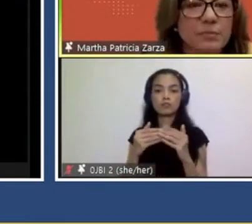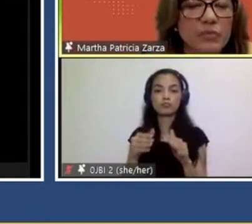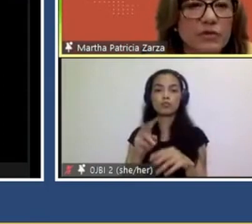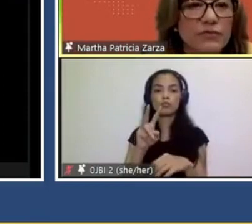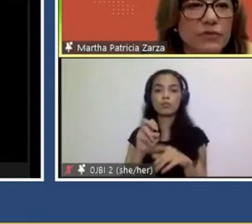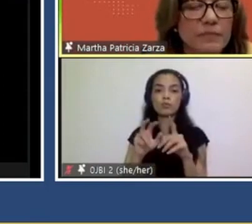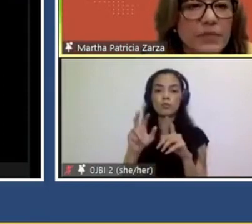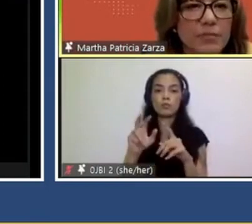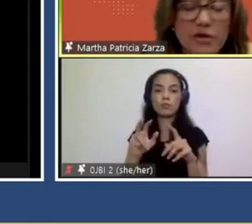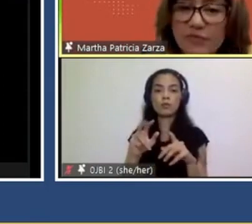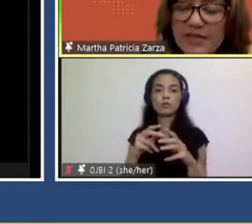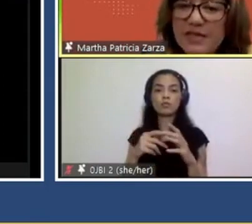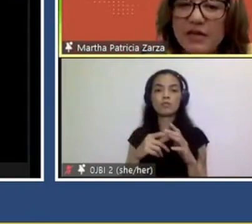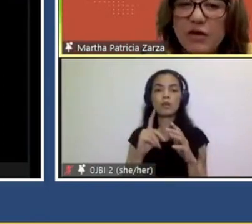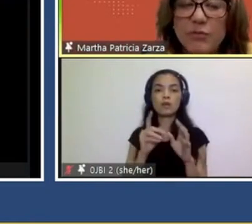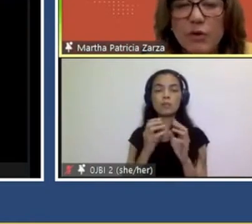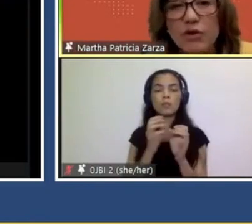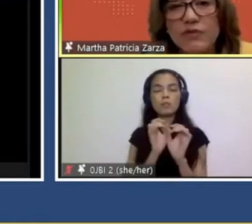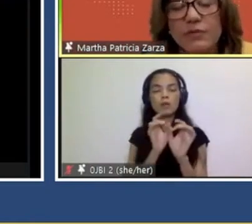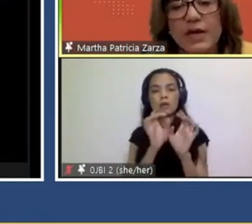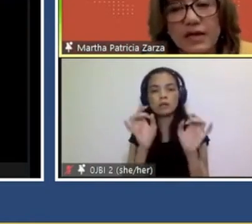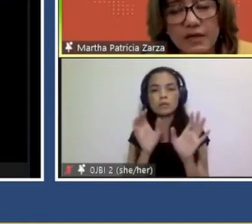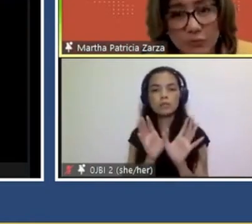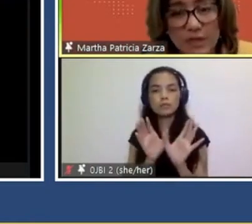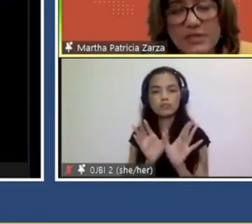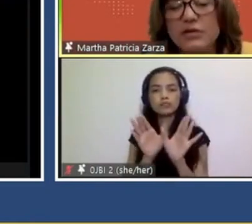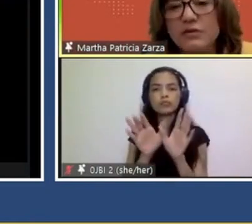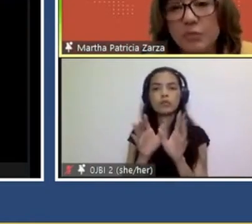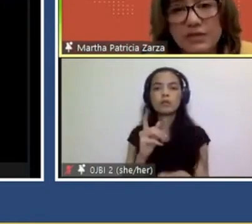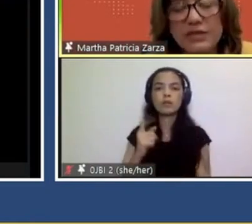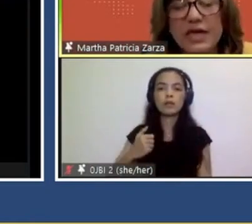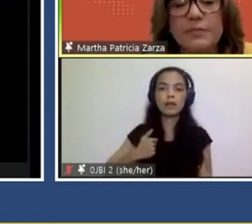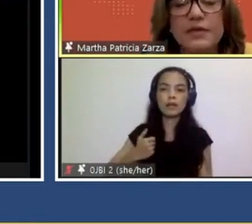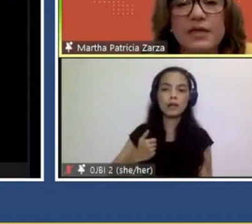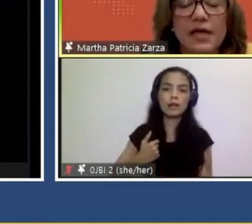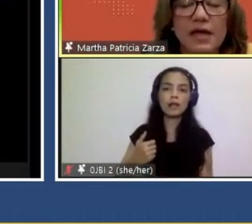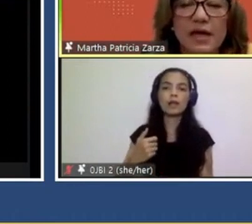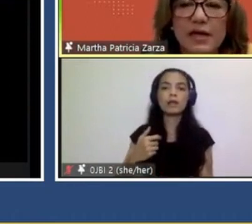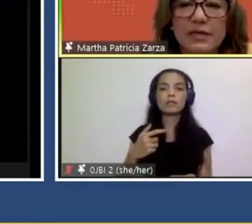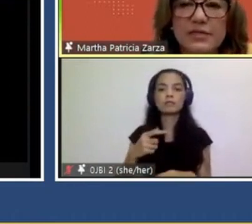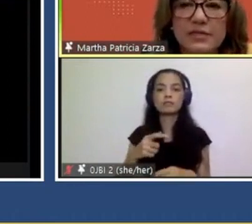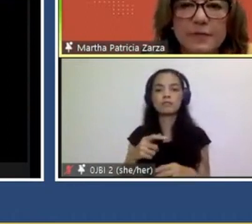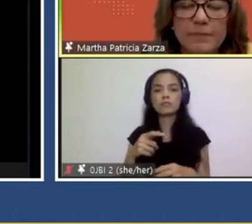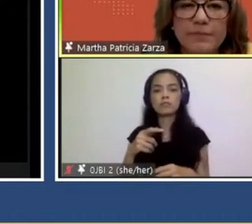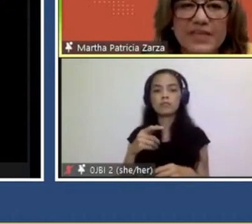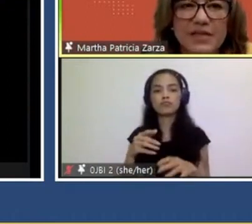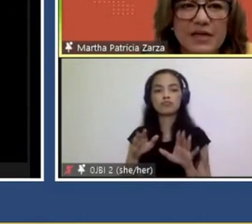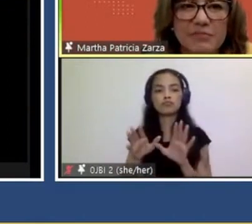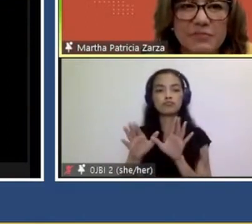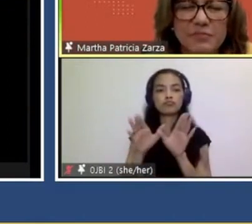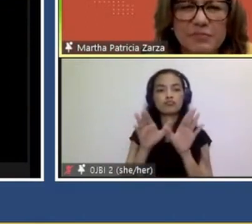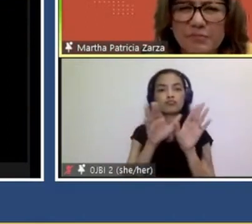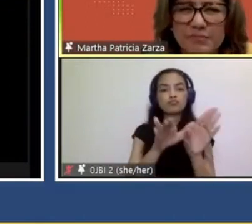are beautiful butterflies that come all over from Canada to Mexico in winter time. And